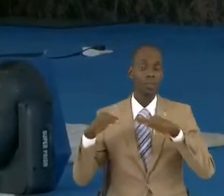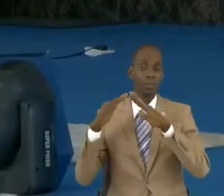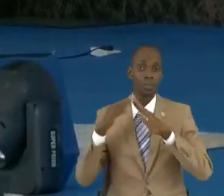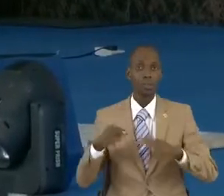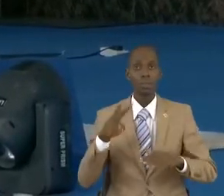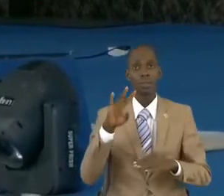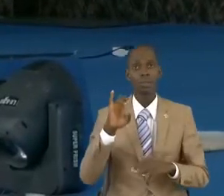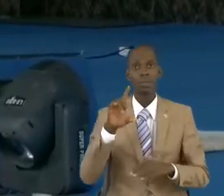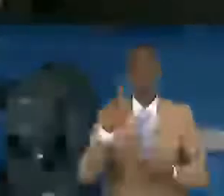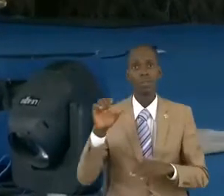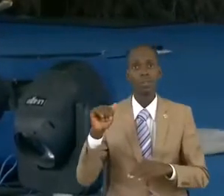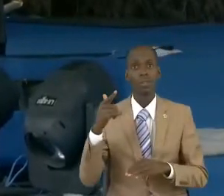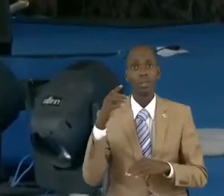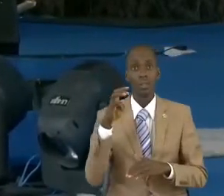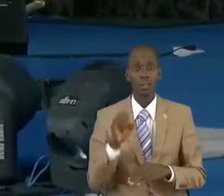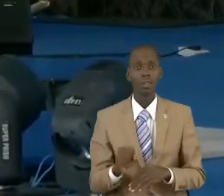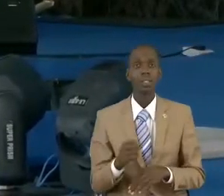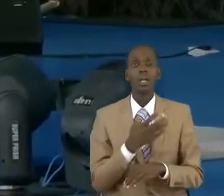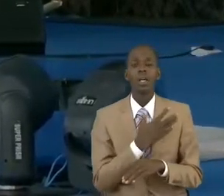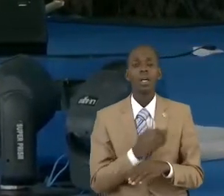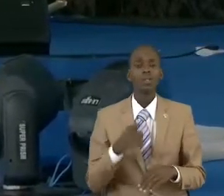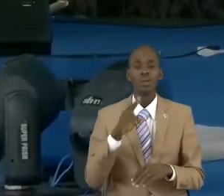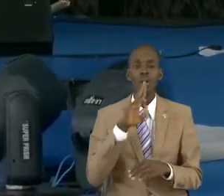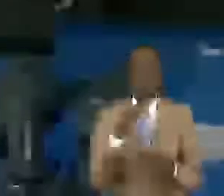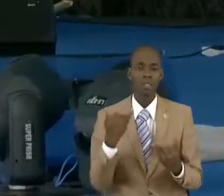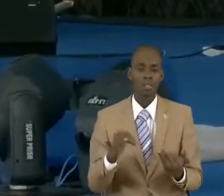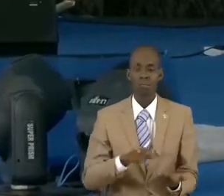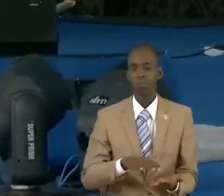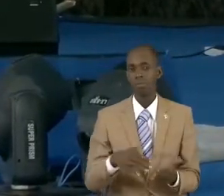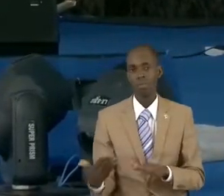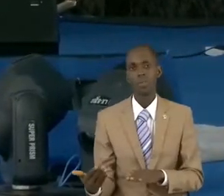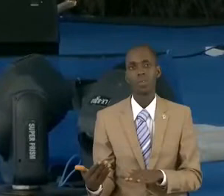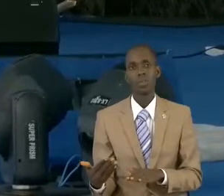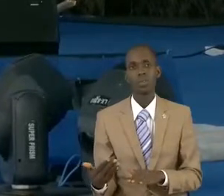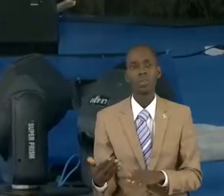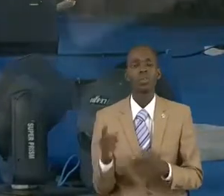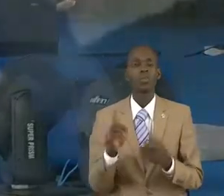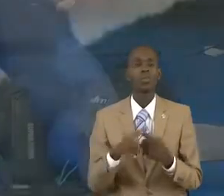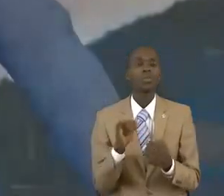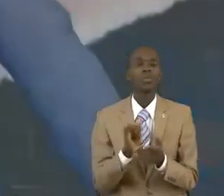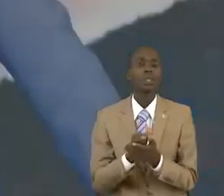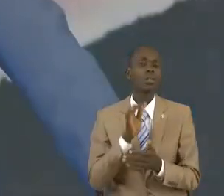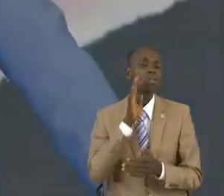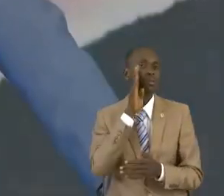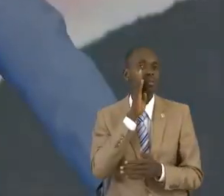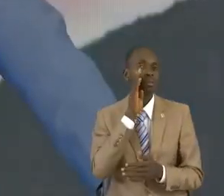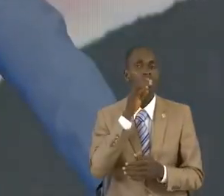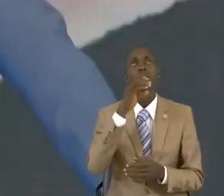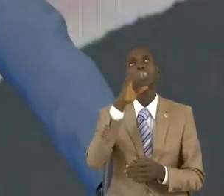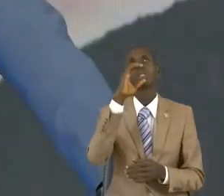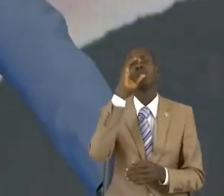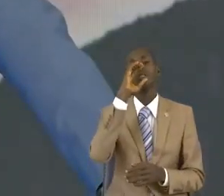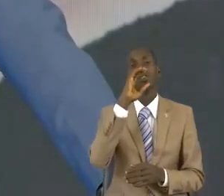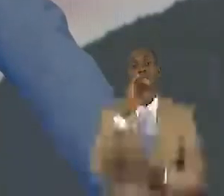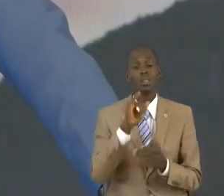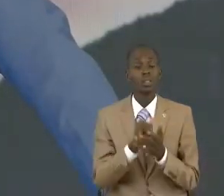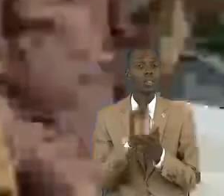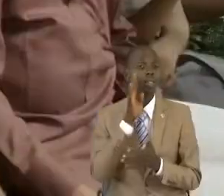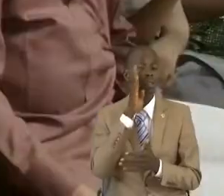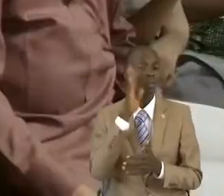yesterday that when you are dead, that alcohol will not attract you